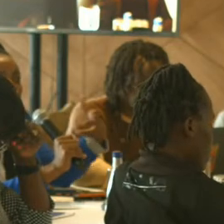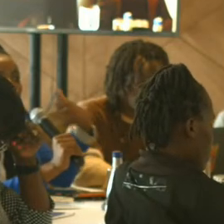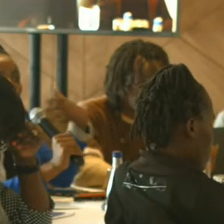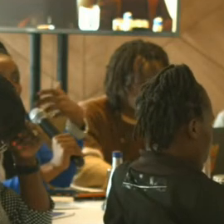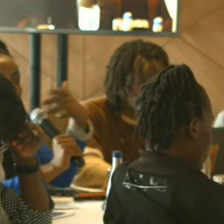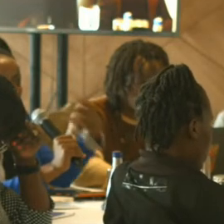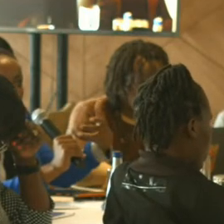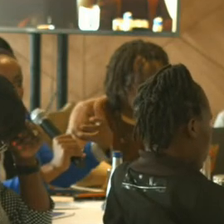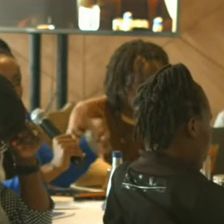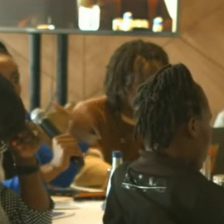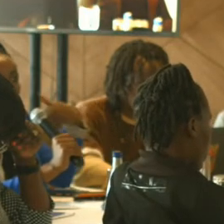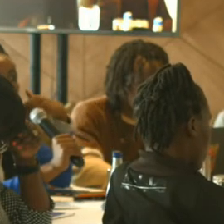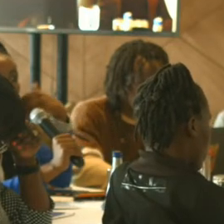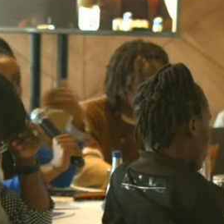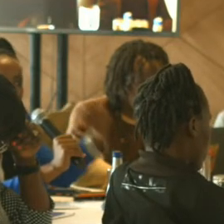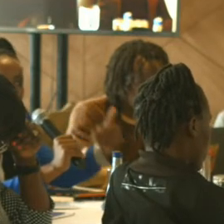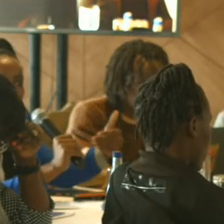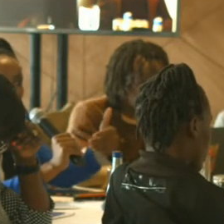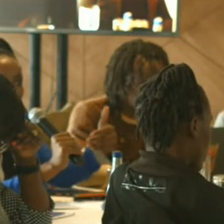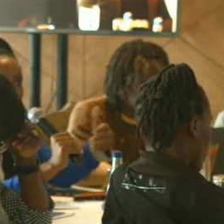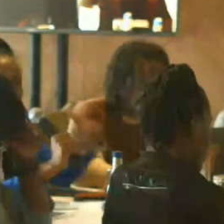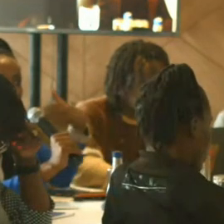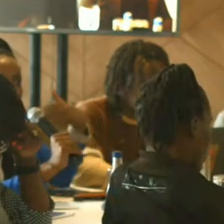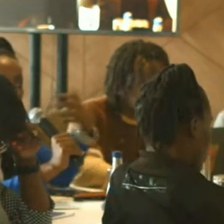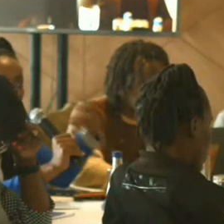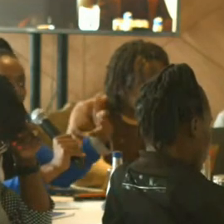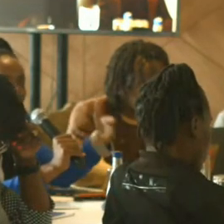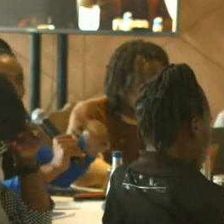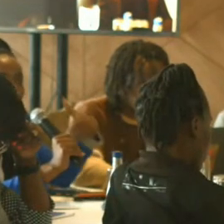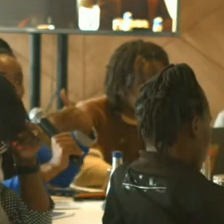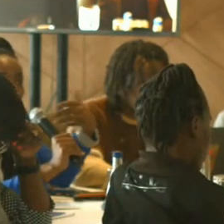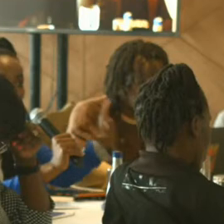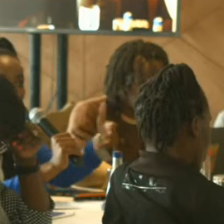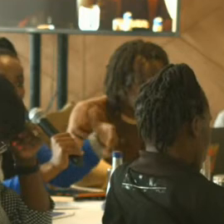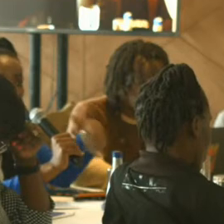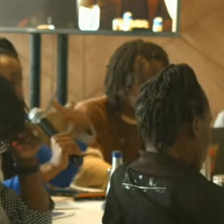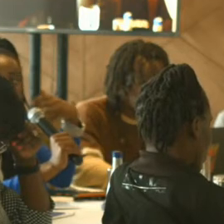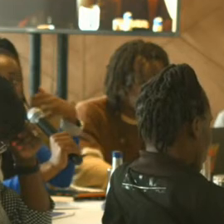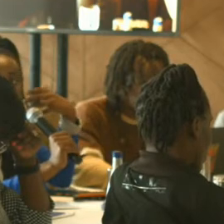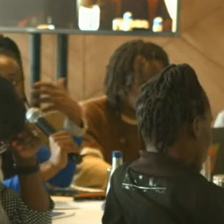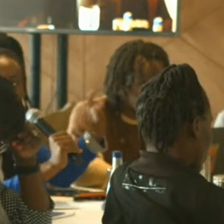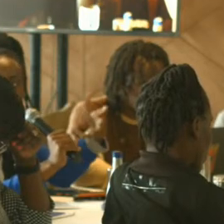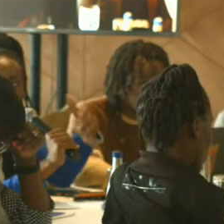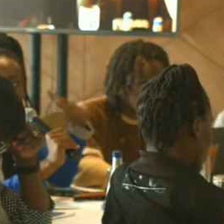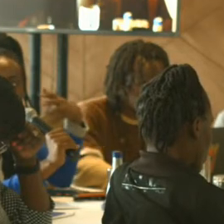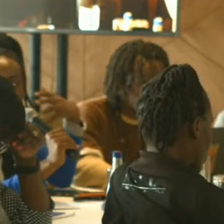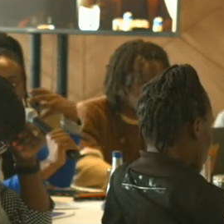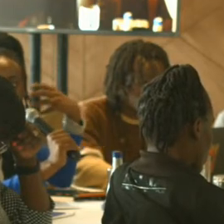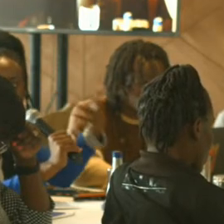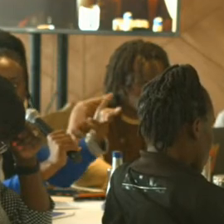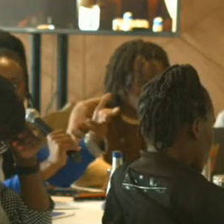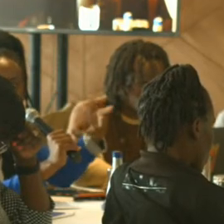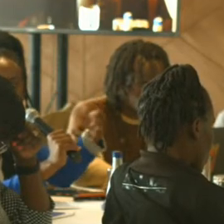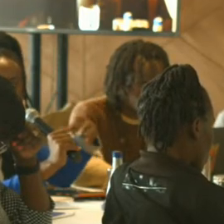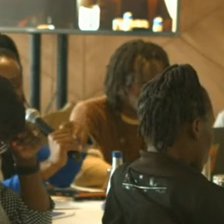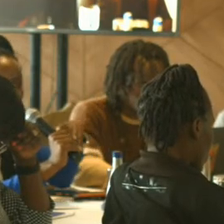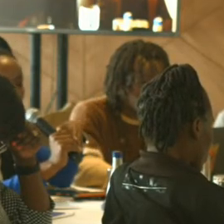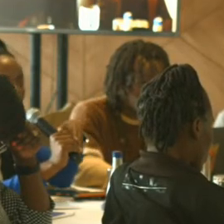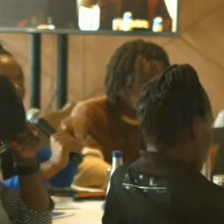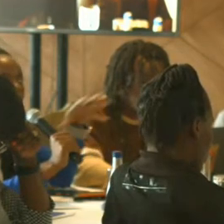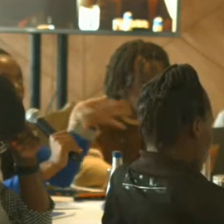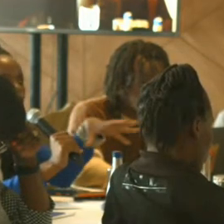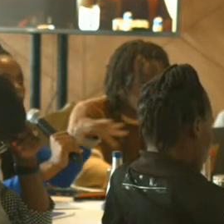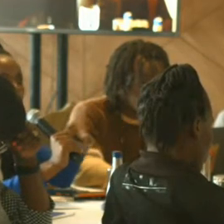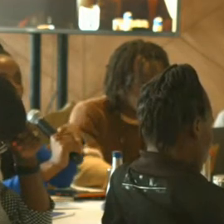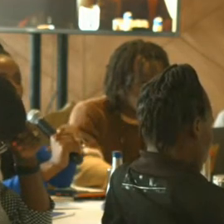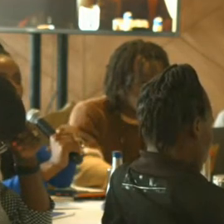room alone with yourself and you come out in a society that has not been meeting or socializing we no longer have barazas like we used to have a very long time ago with our